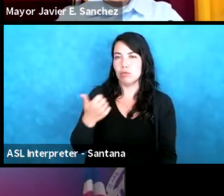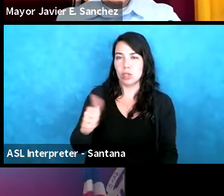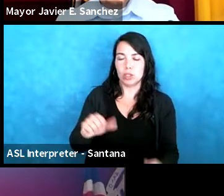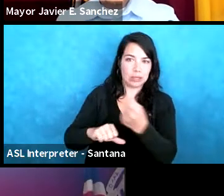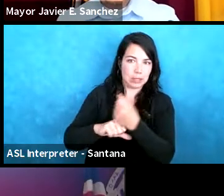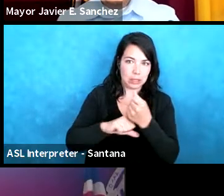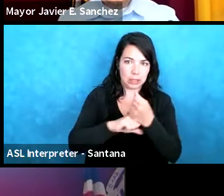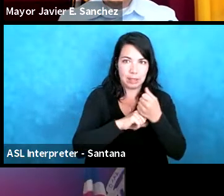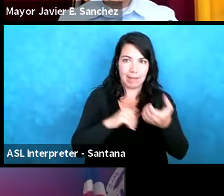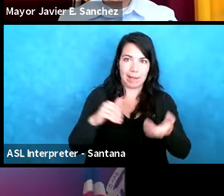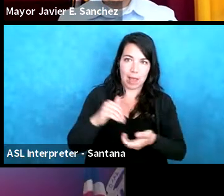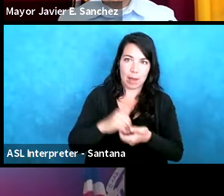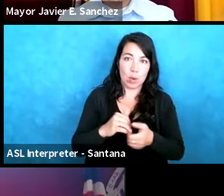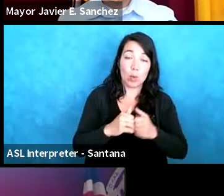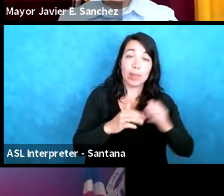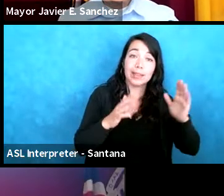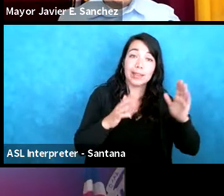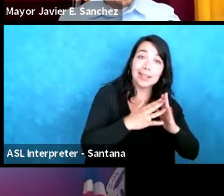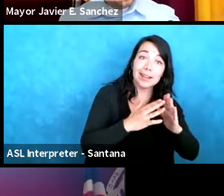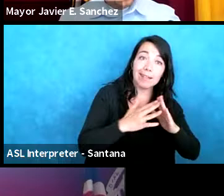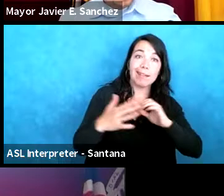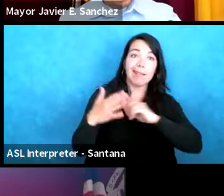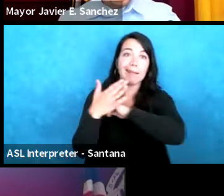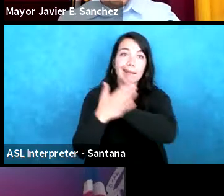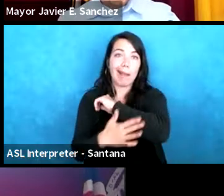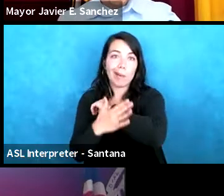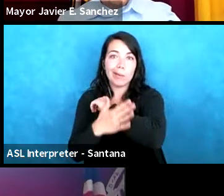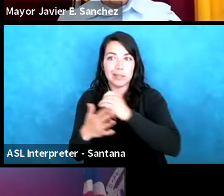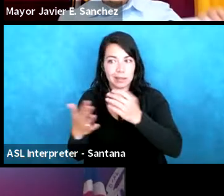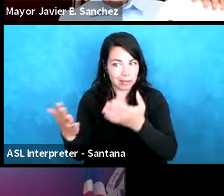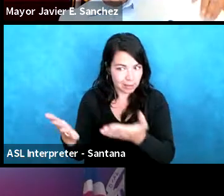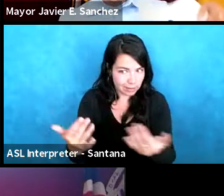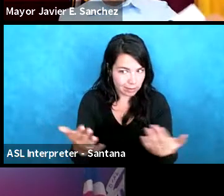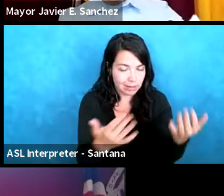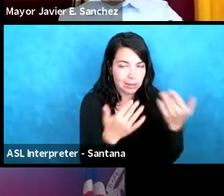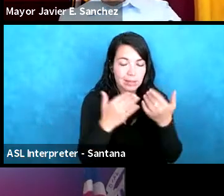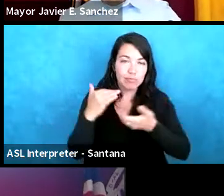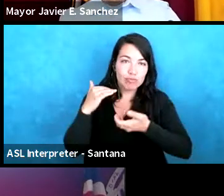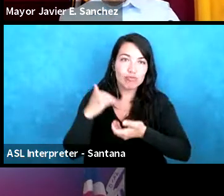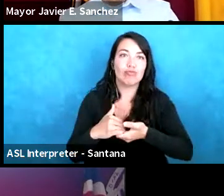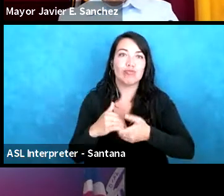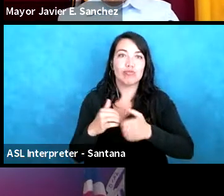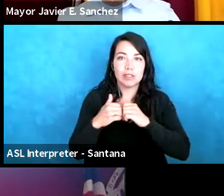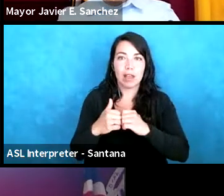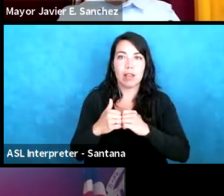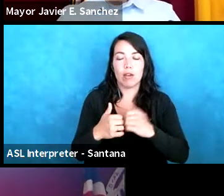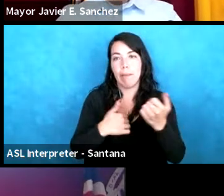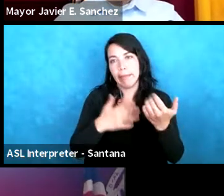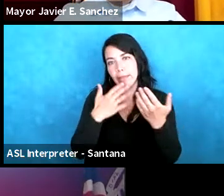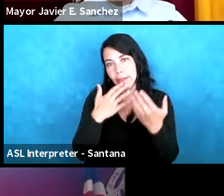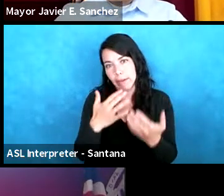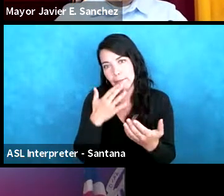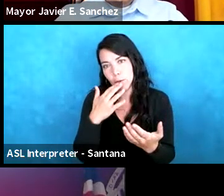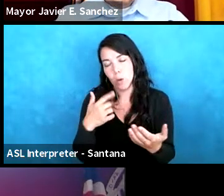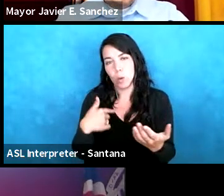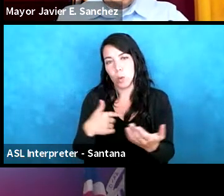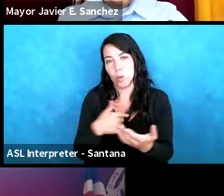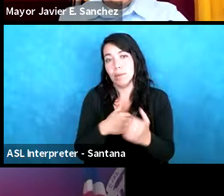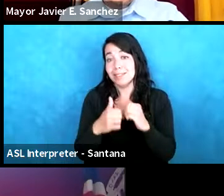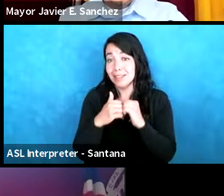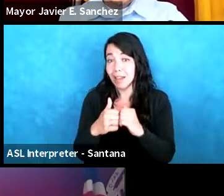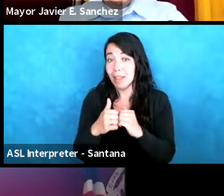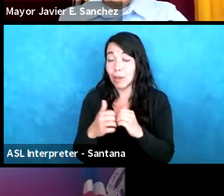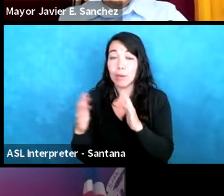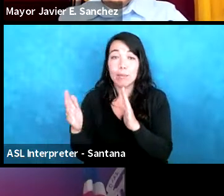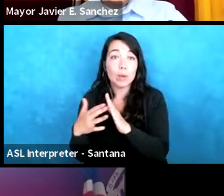county. And I'm thankful for this initiative that we can partner together as community